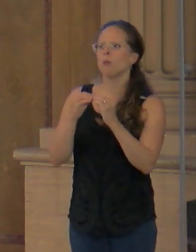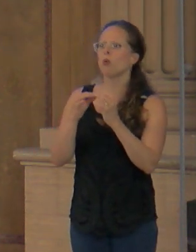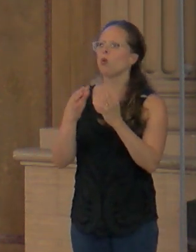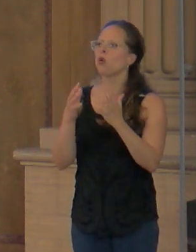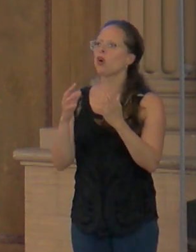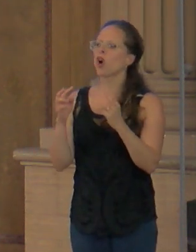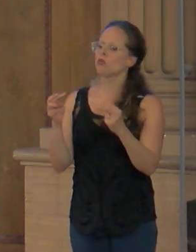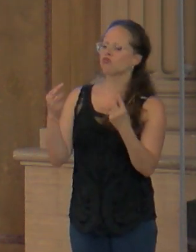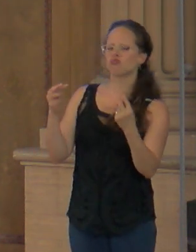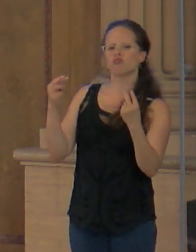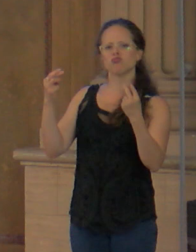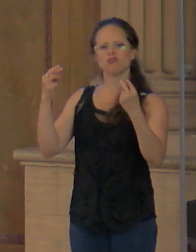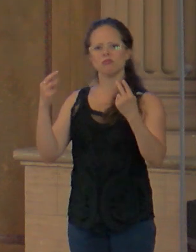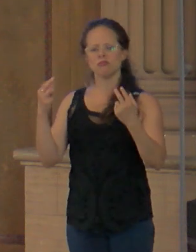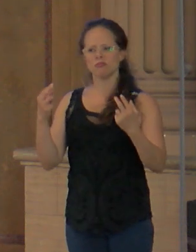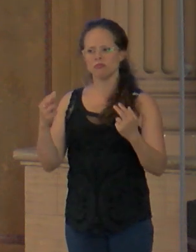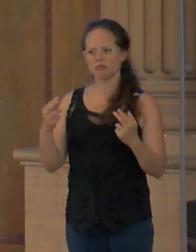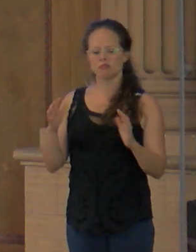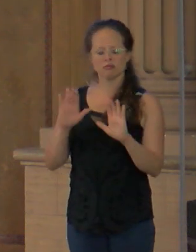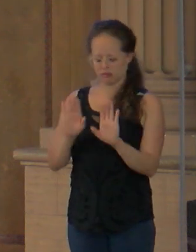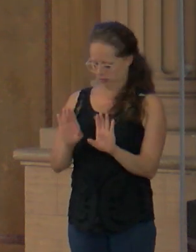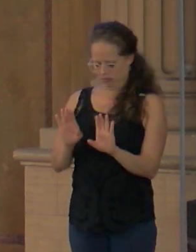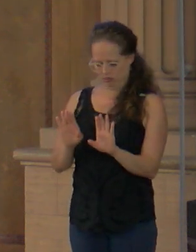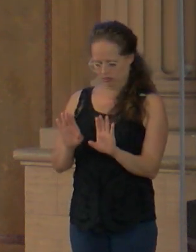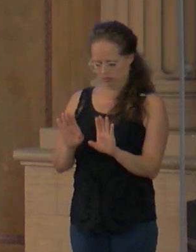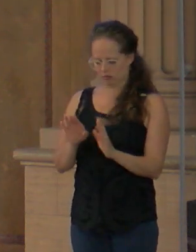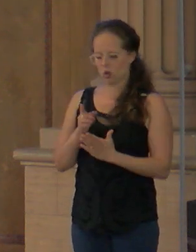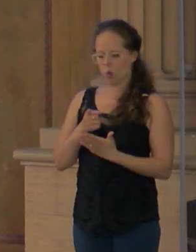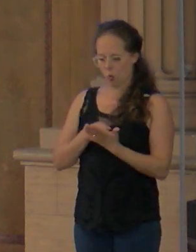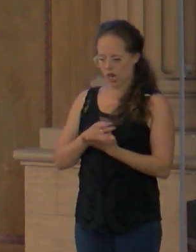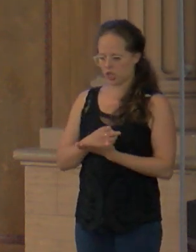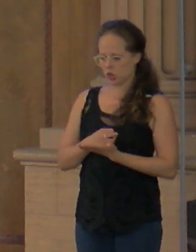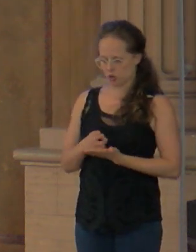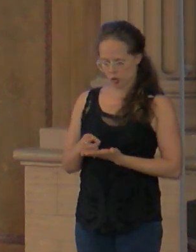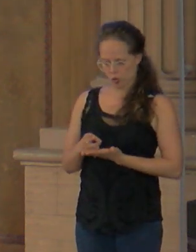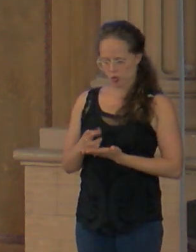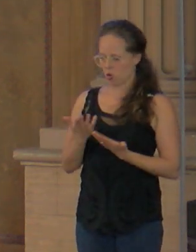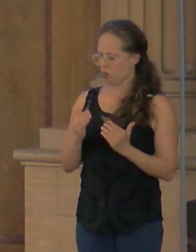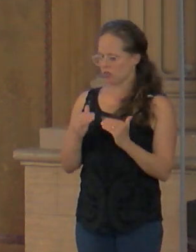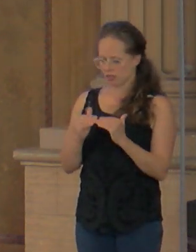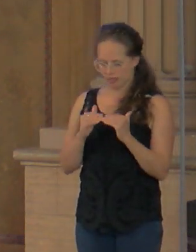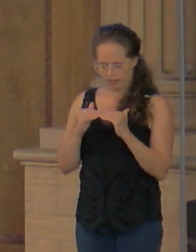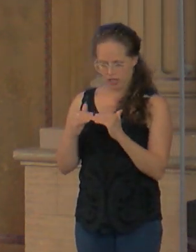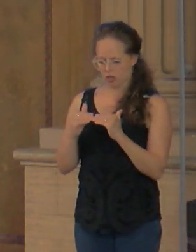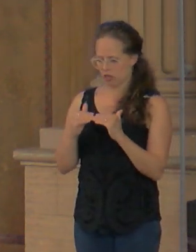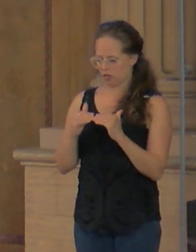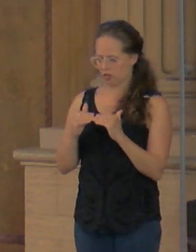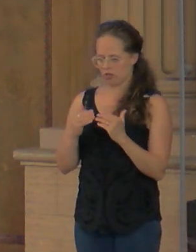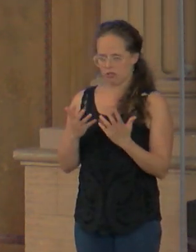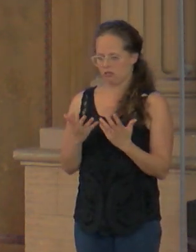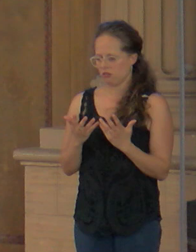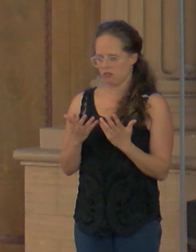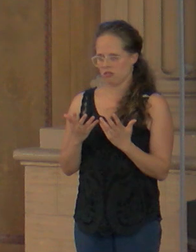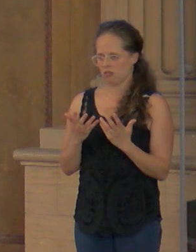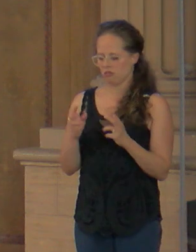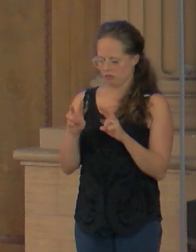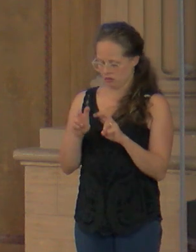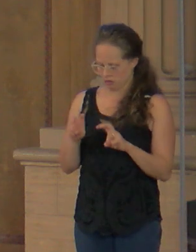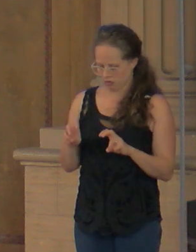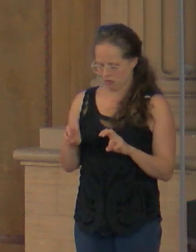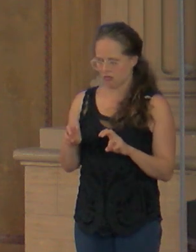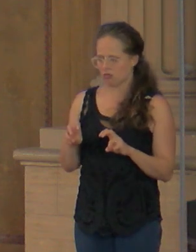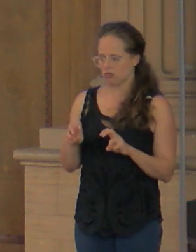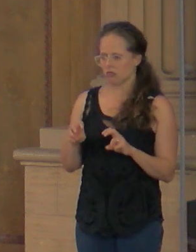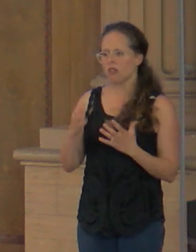We ask, what's true? What's right? What's just? What's fair? What's proven? Lady Justice